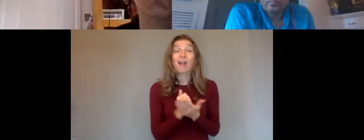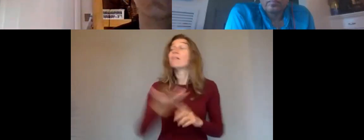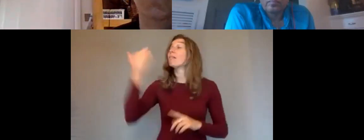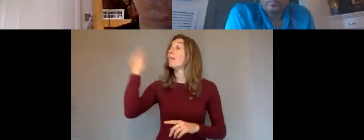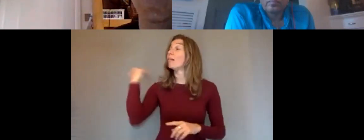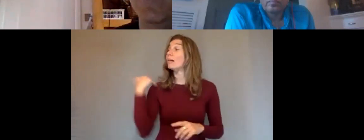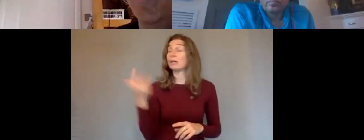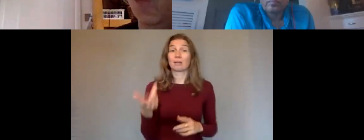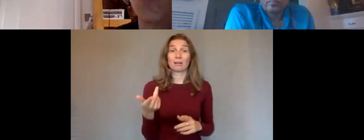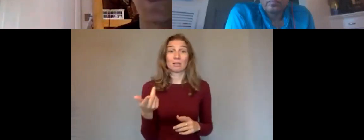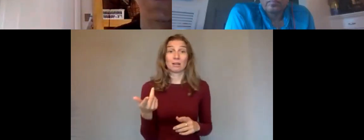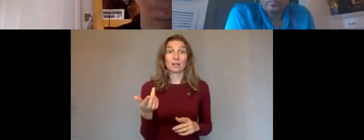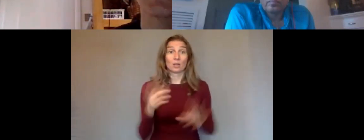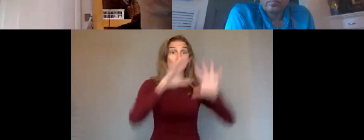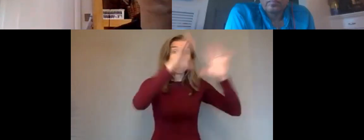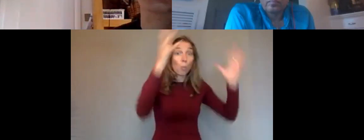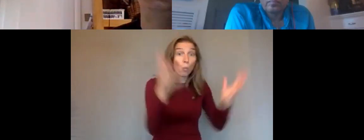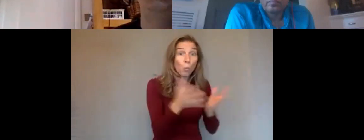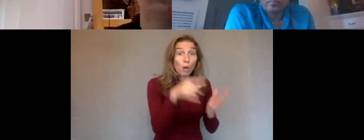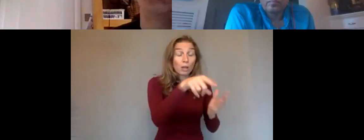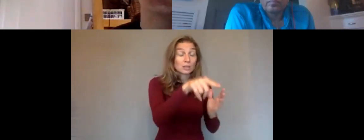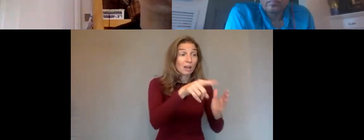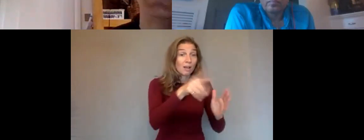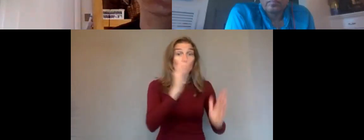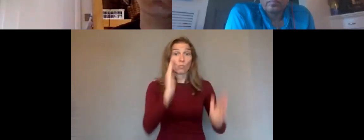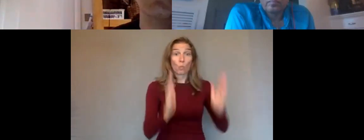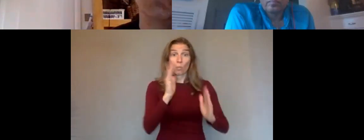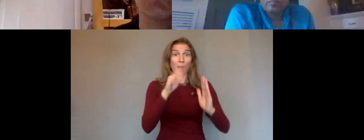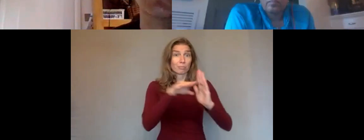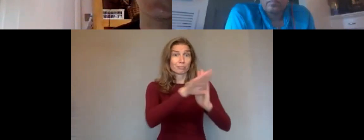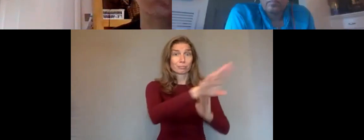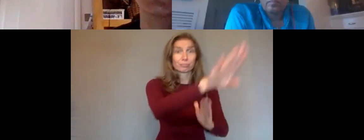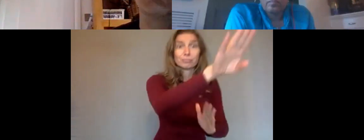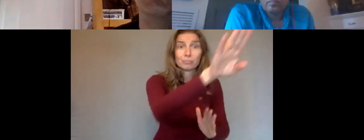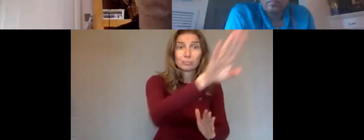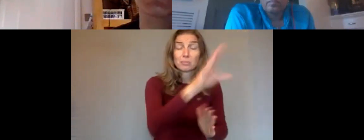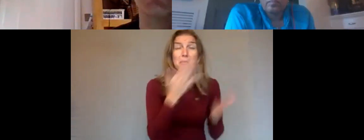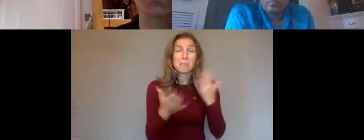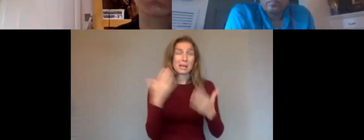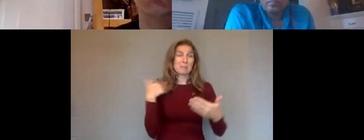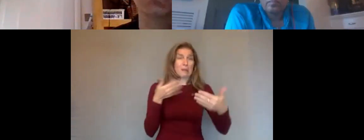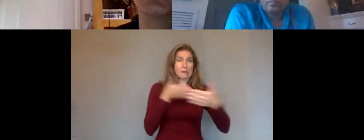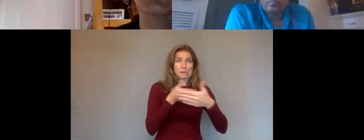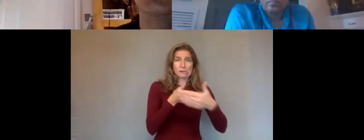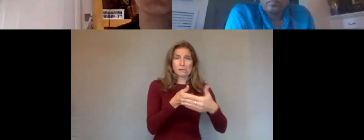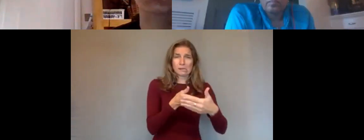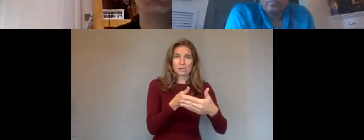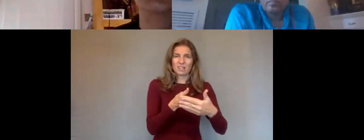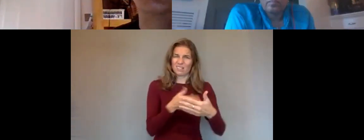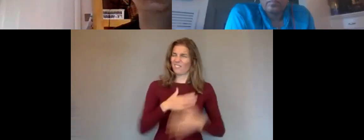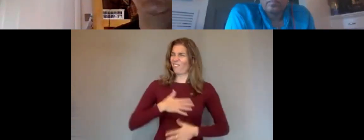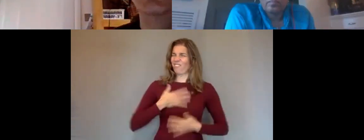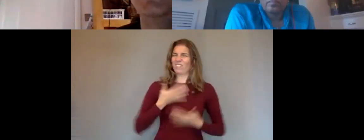robotics already, some of the challenges we've got might feel very, very different. So I